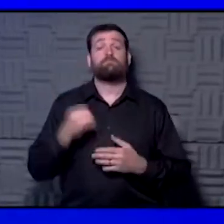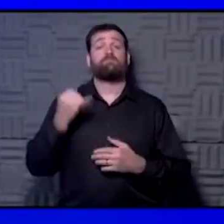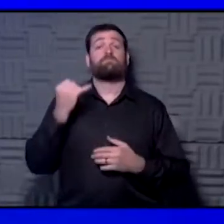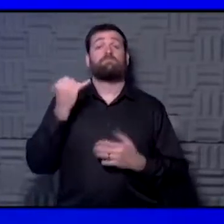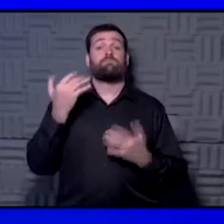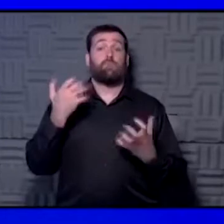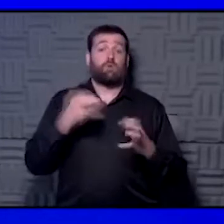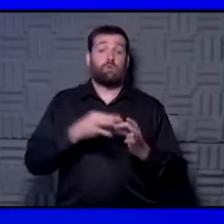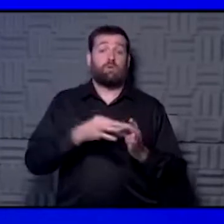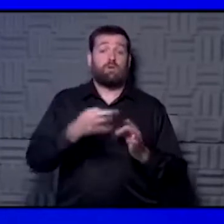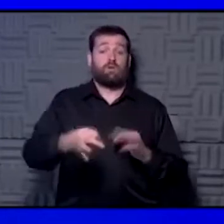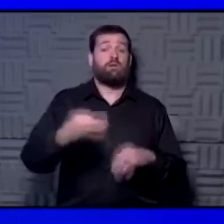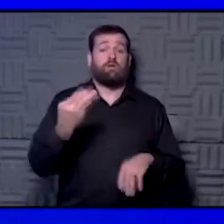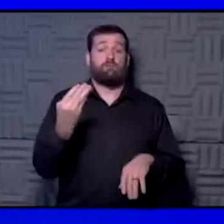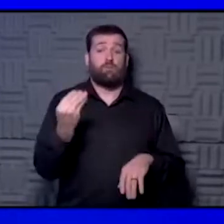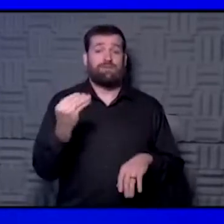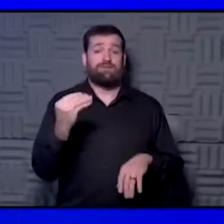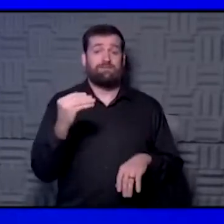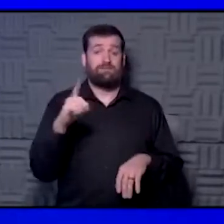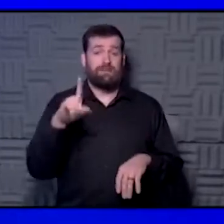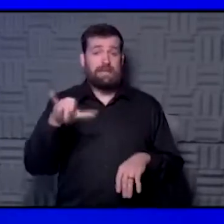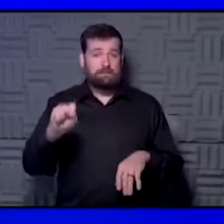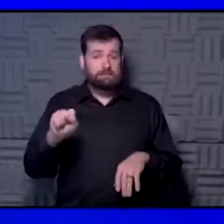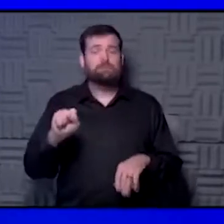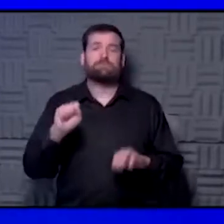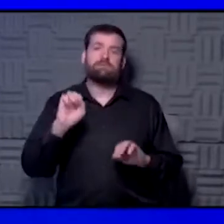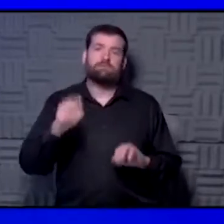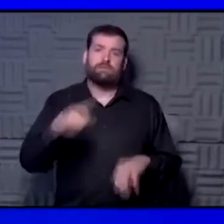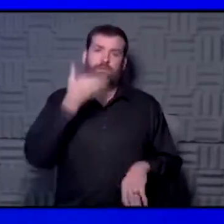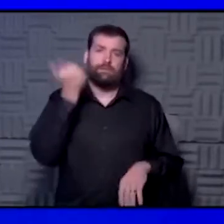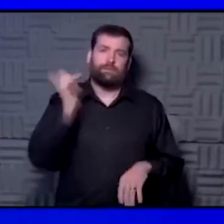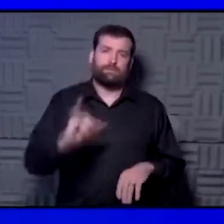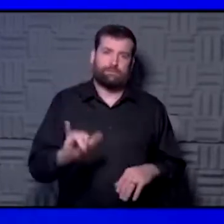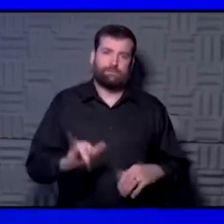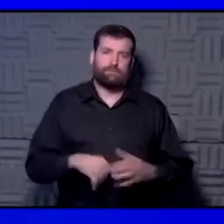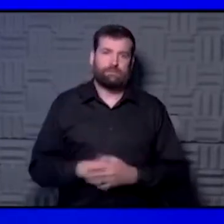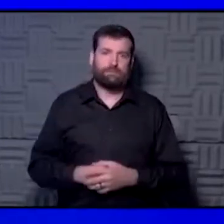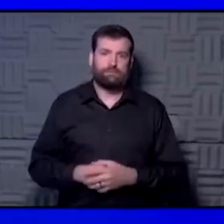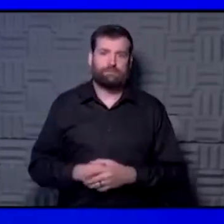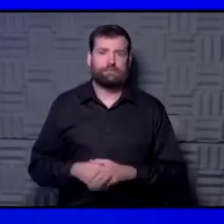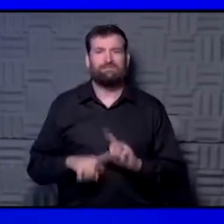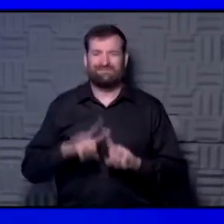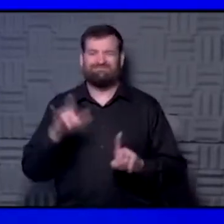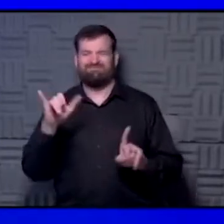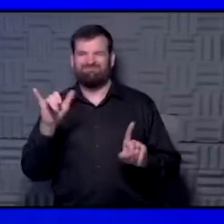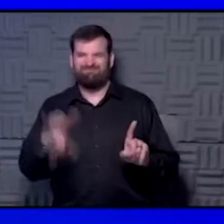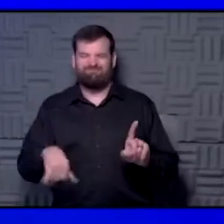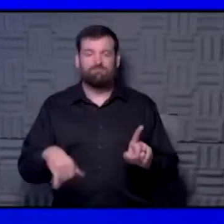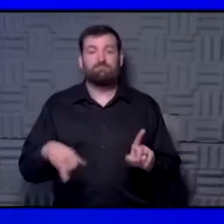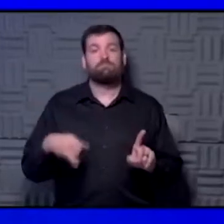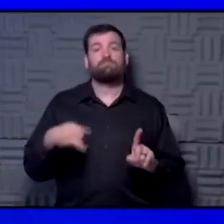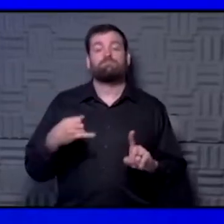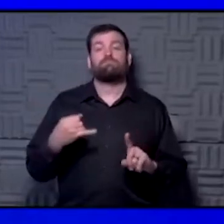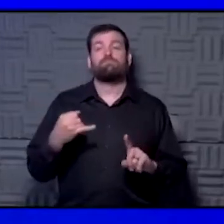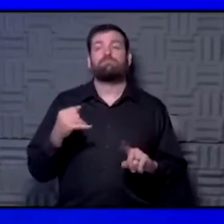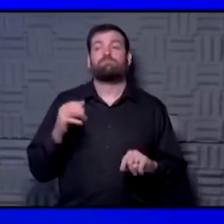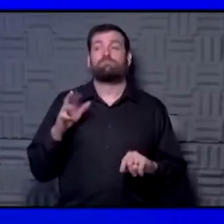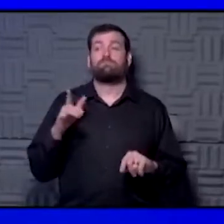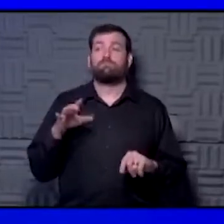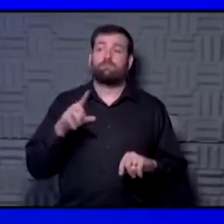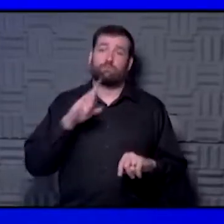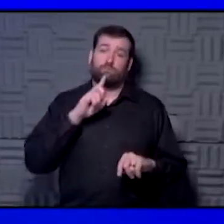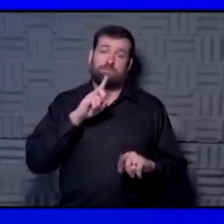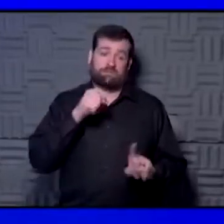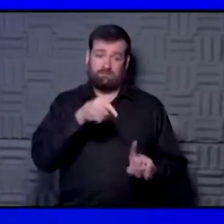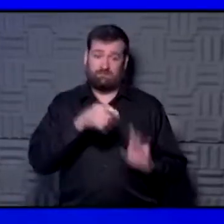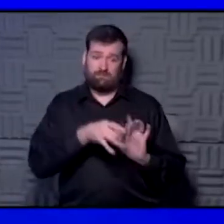want to push that to 14 days, that can be better as well. But that's what it is. And if that is what really what